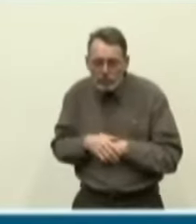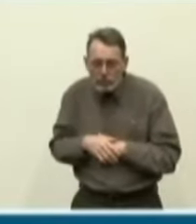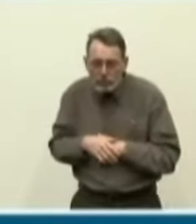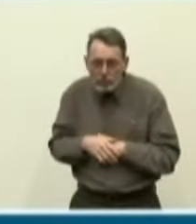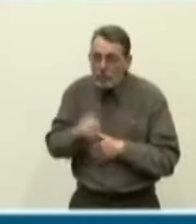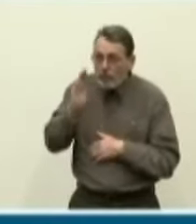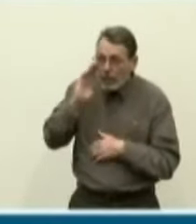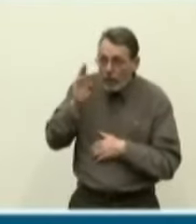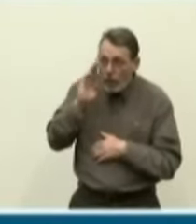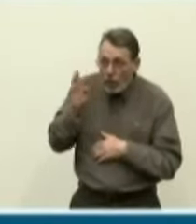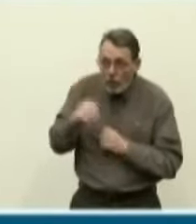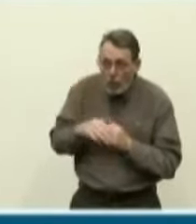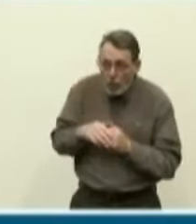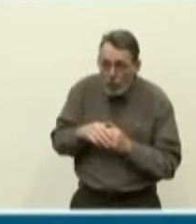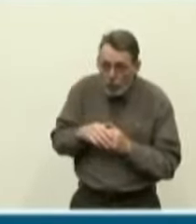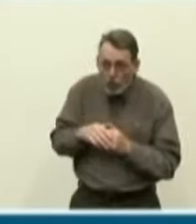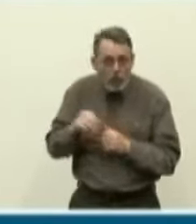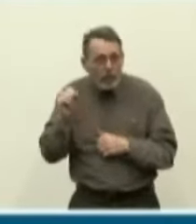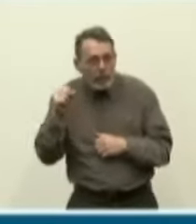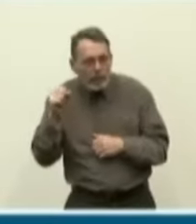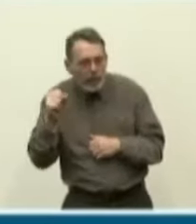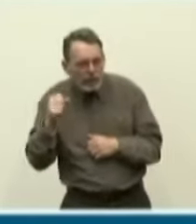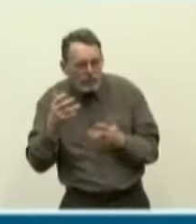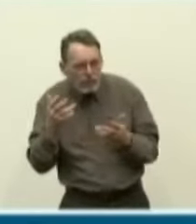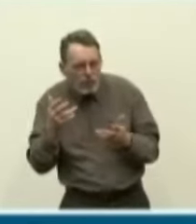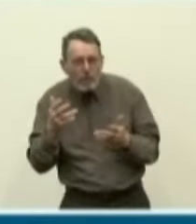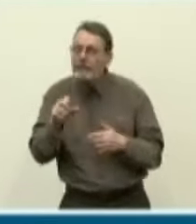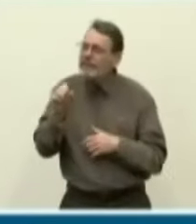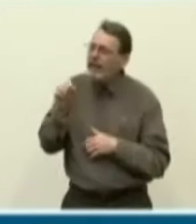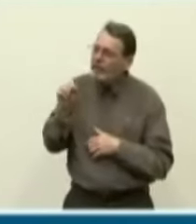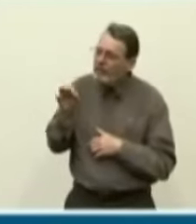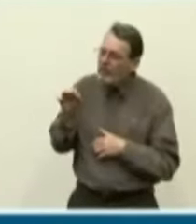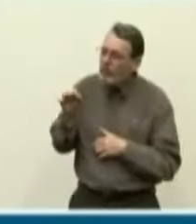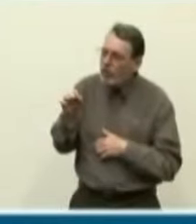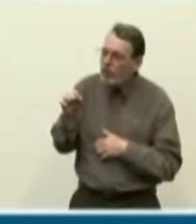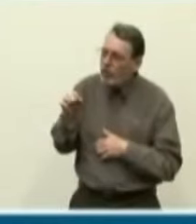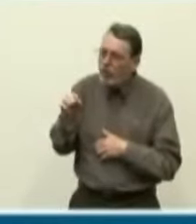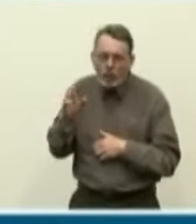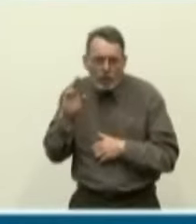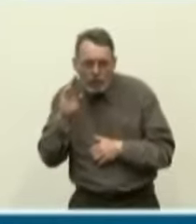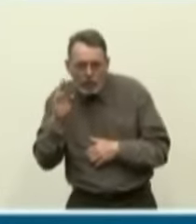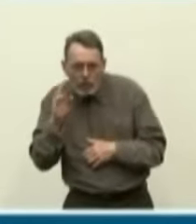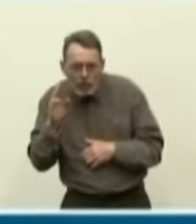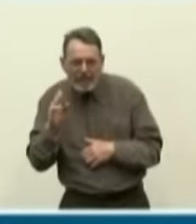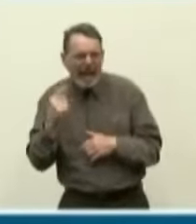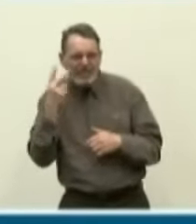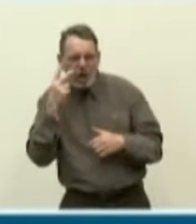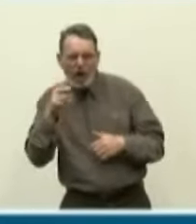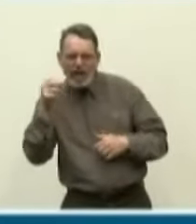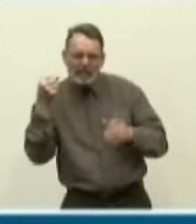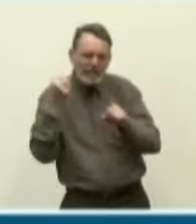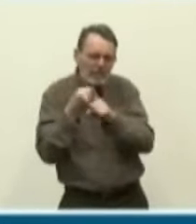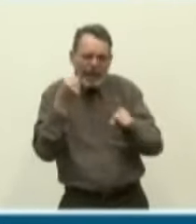11, hello? Yes, what was it? San Francisco 911. It was a smash and grab on the car.